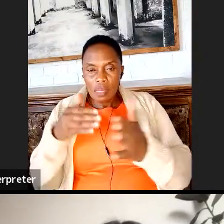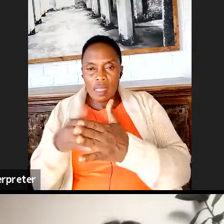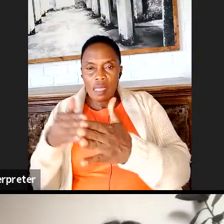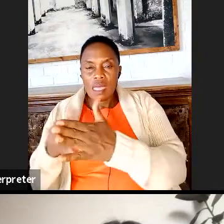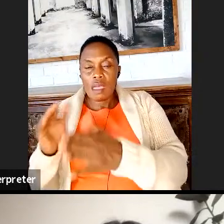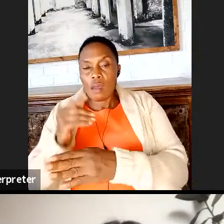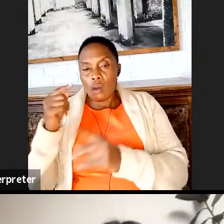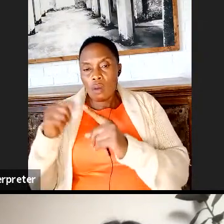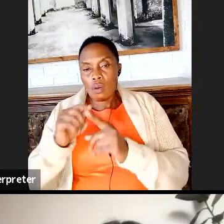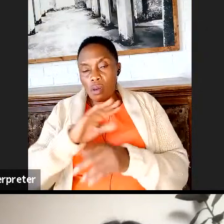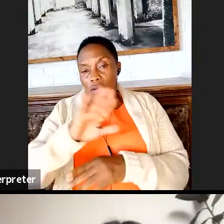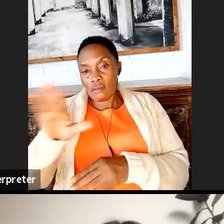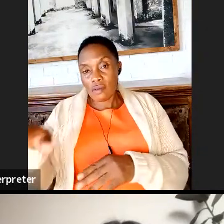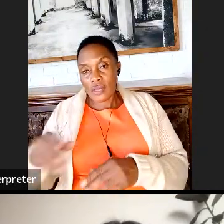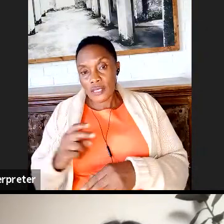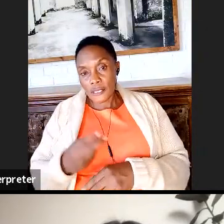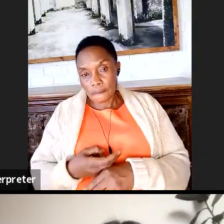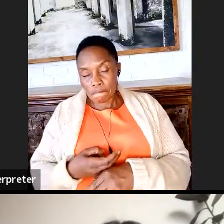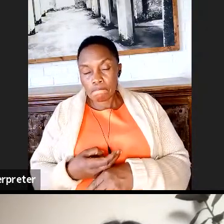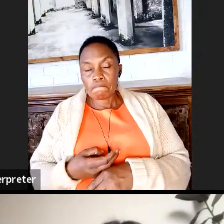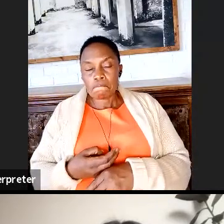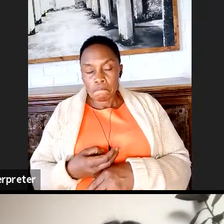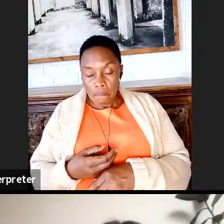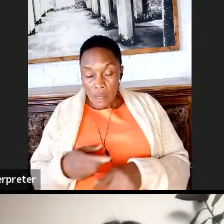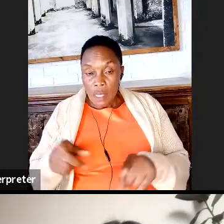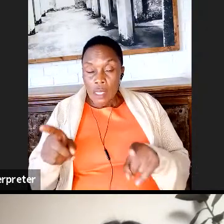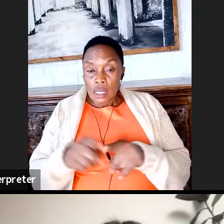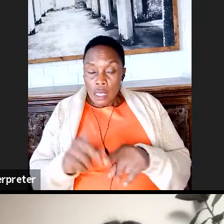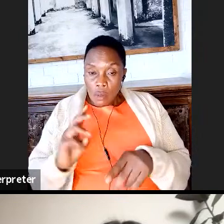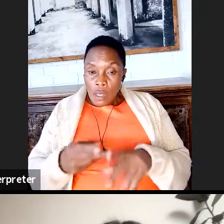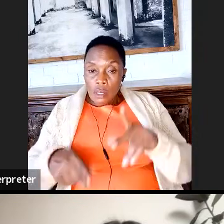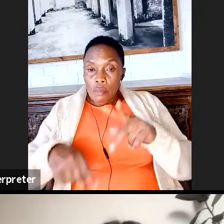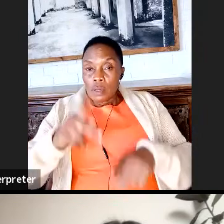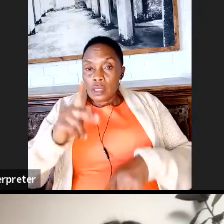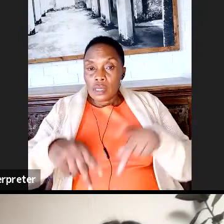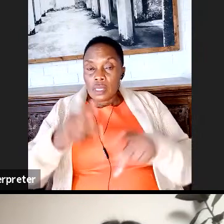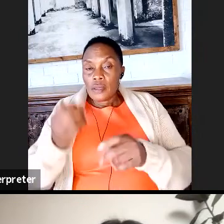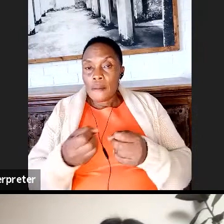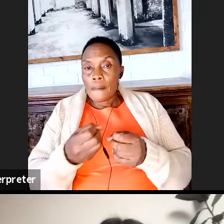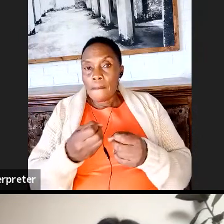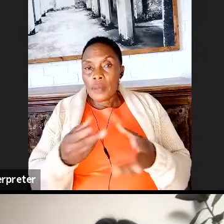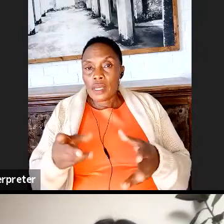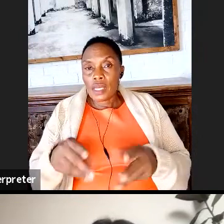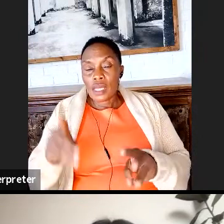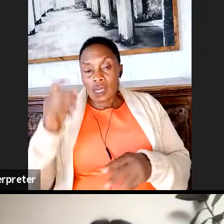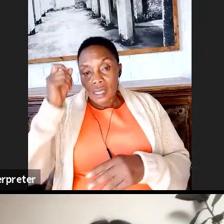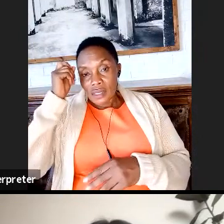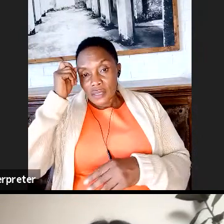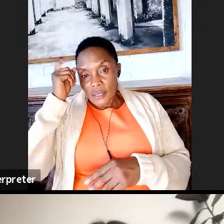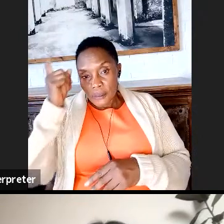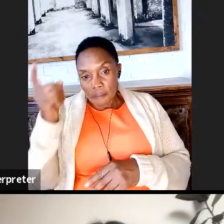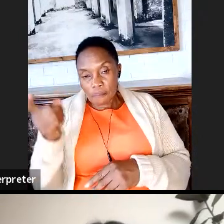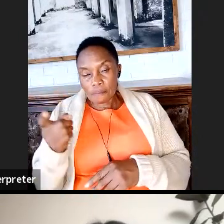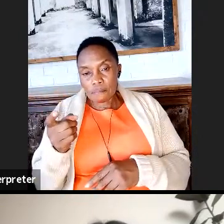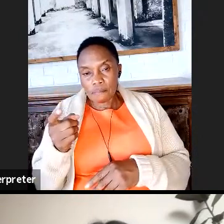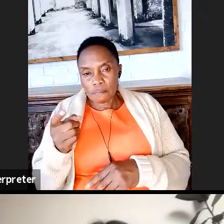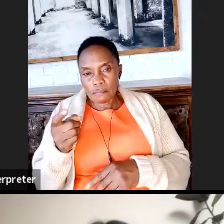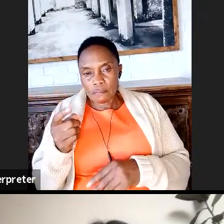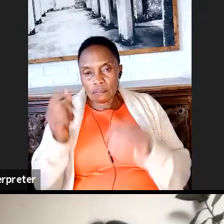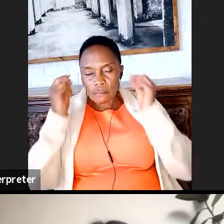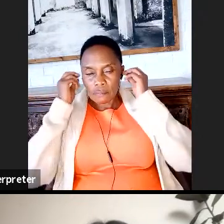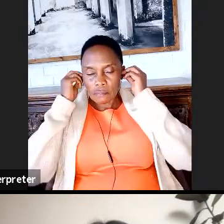us, you know. And even as politicians, they must understand that they cannot serve